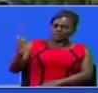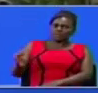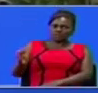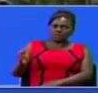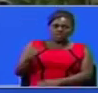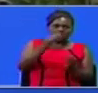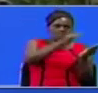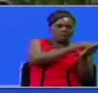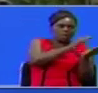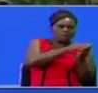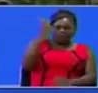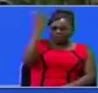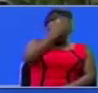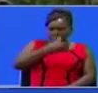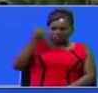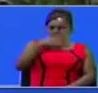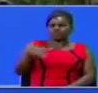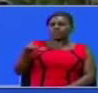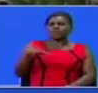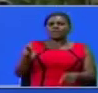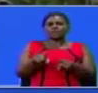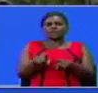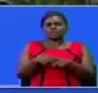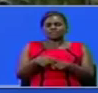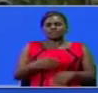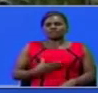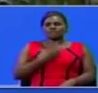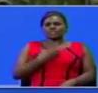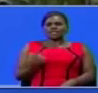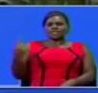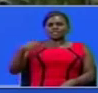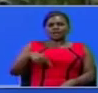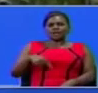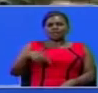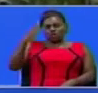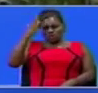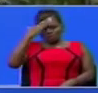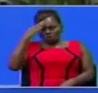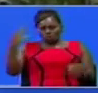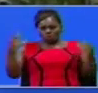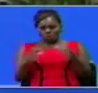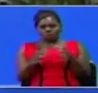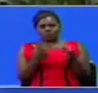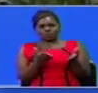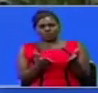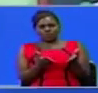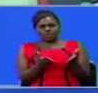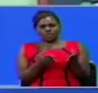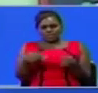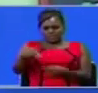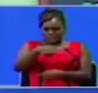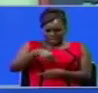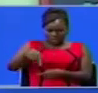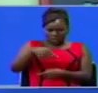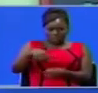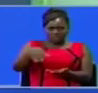doing conservation of our beautiful environment, but it's also the same area for tourism. And that, you know, with the community, it is a circle.